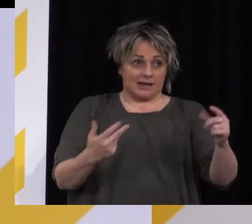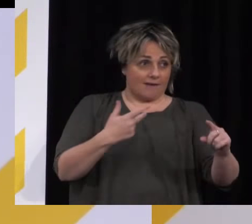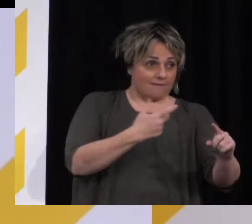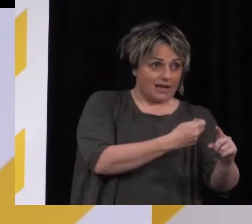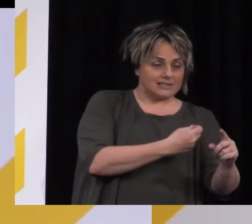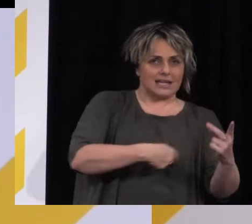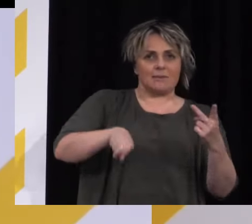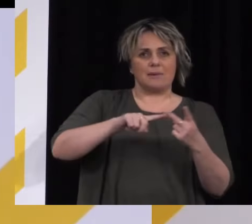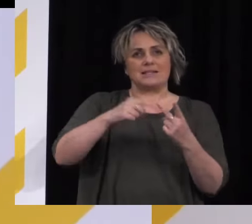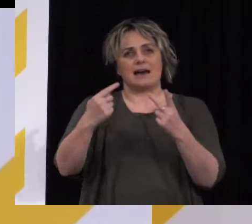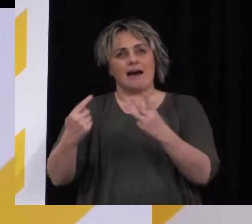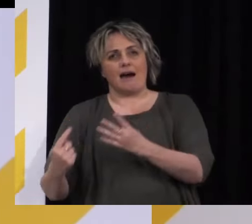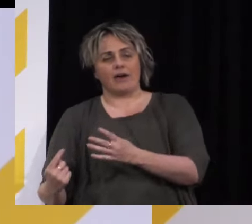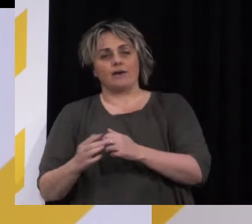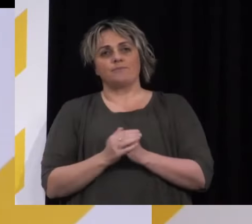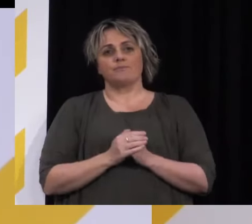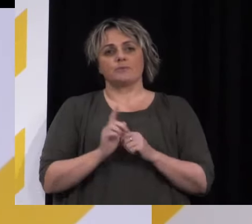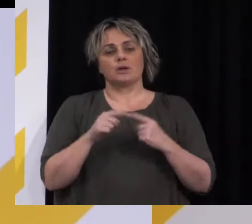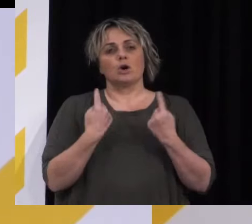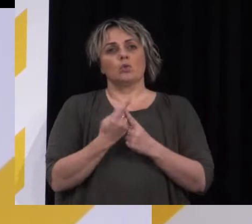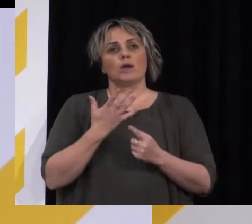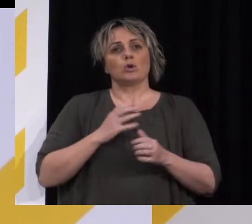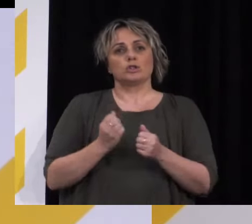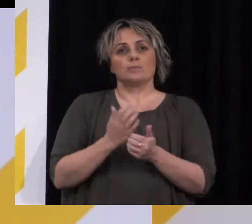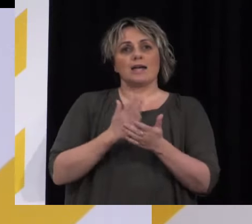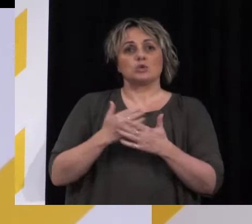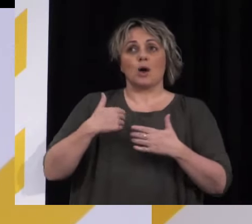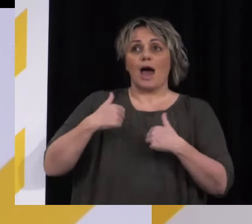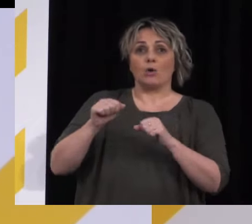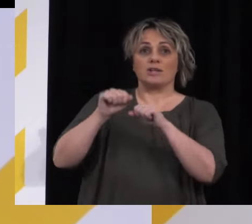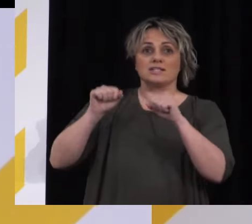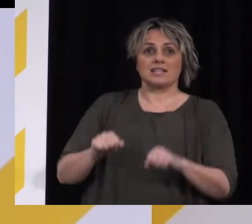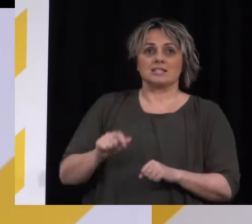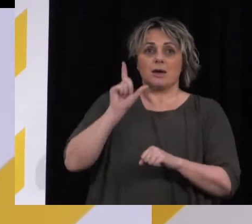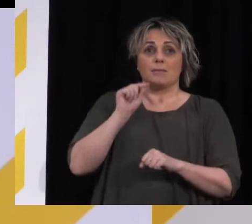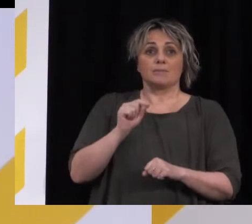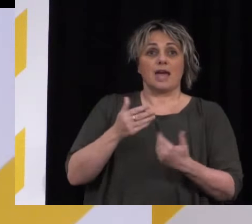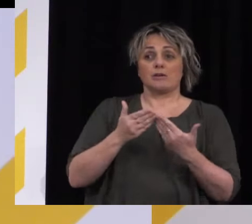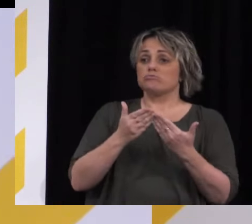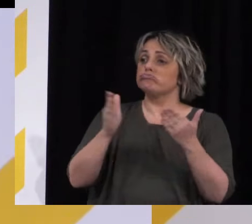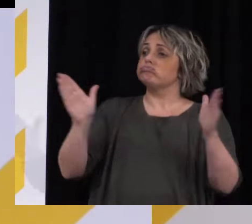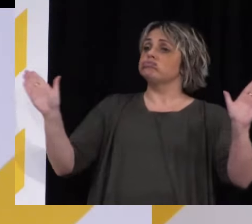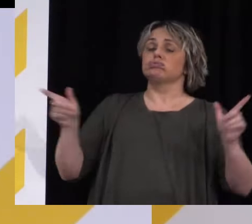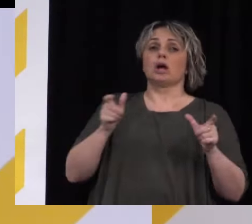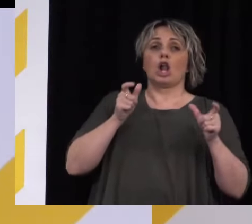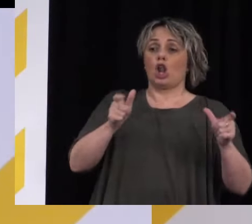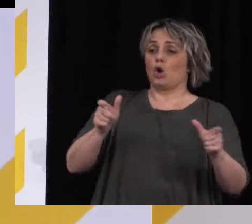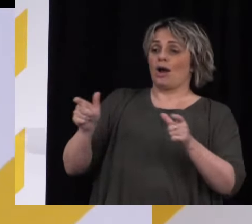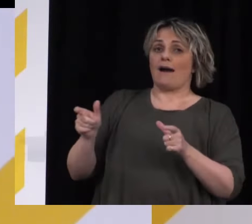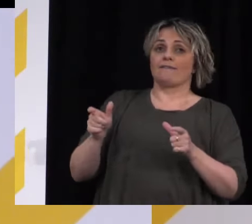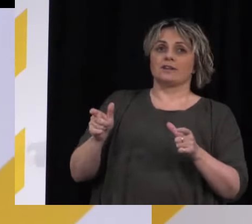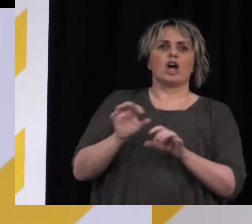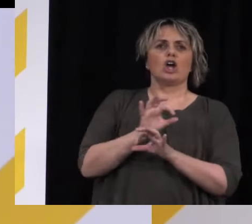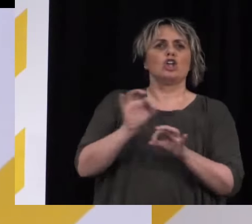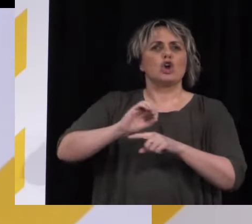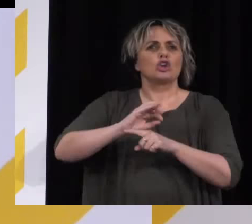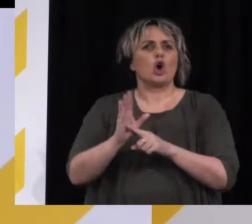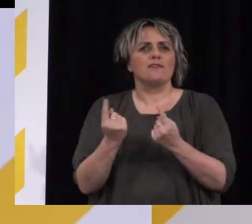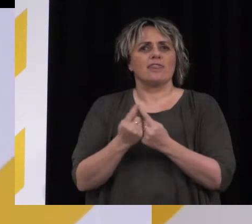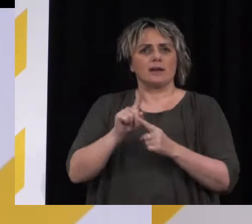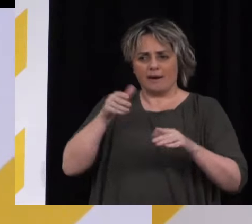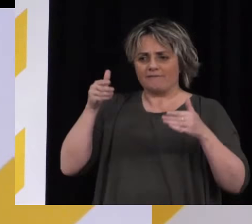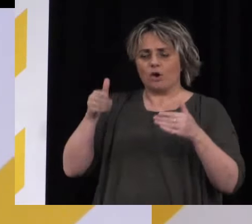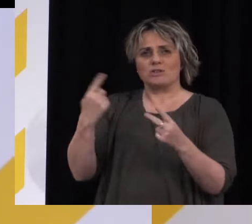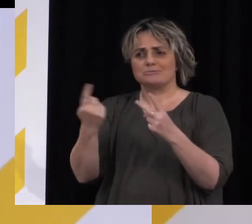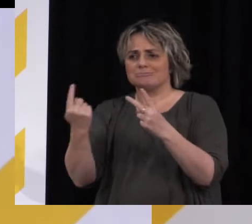and the key thing here is we want to ensure our health system can keep delivering the full range of care that people need for non-COVID related conditions. And every time